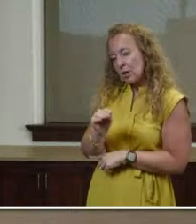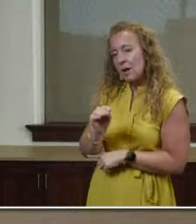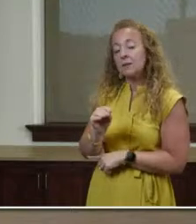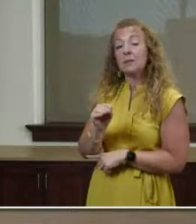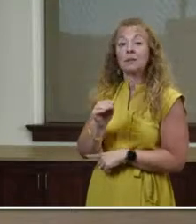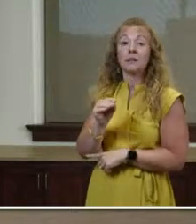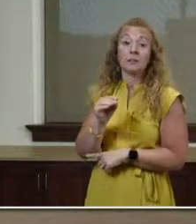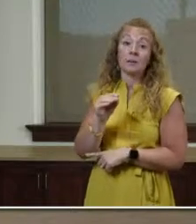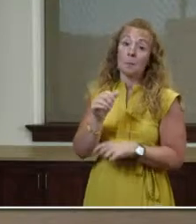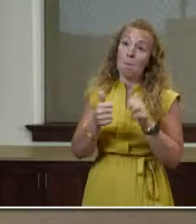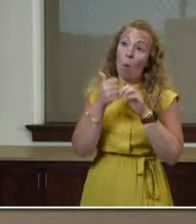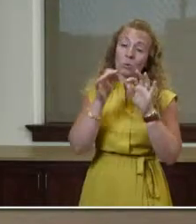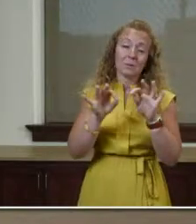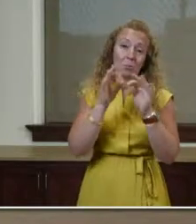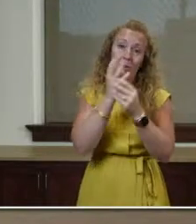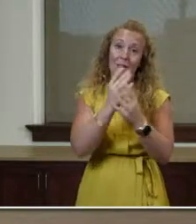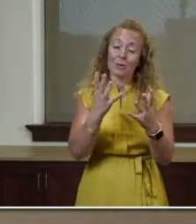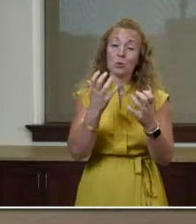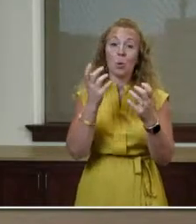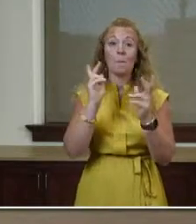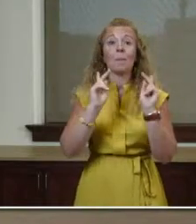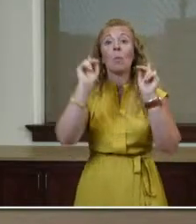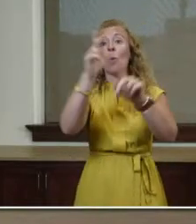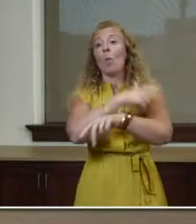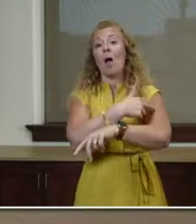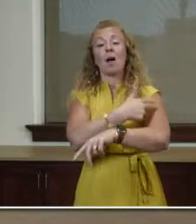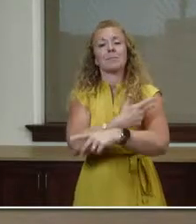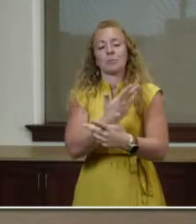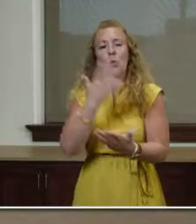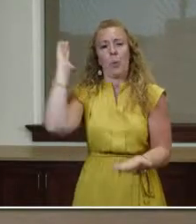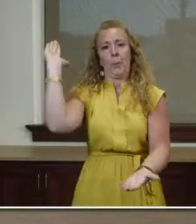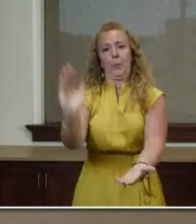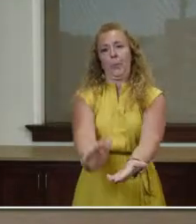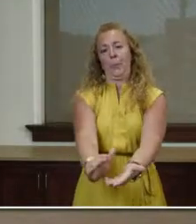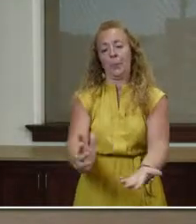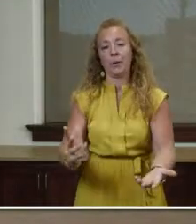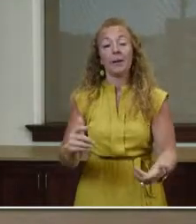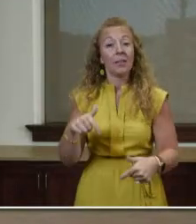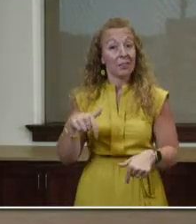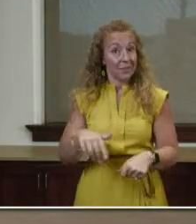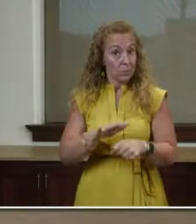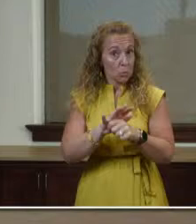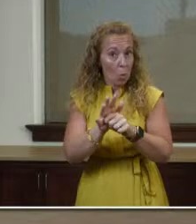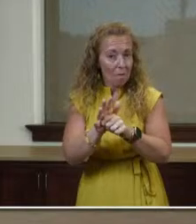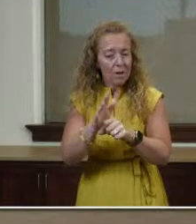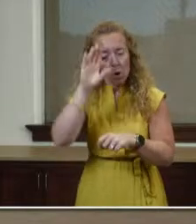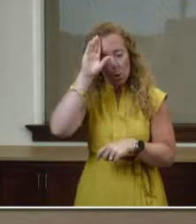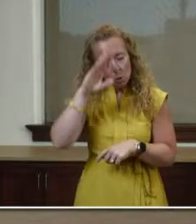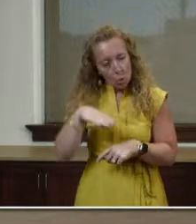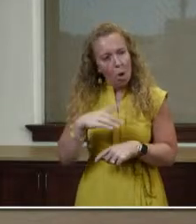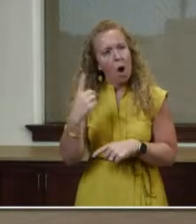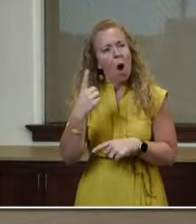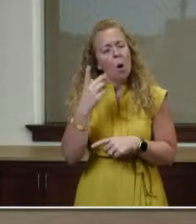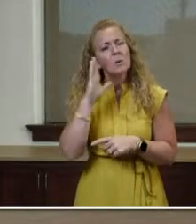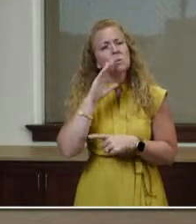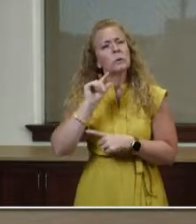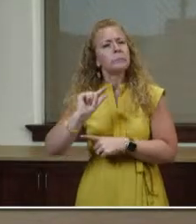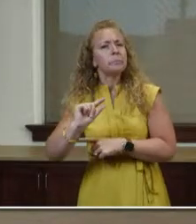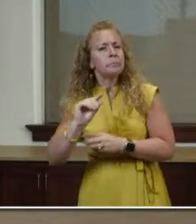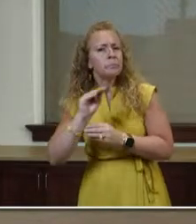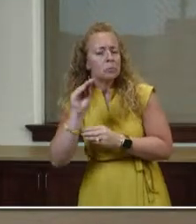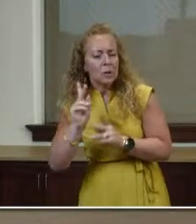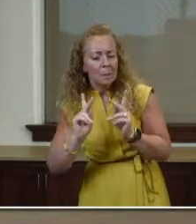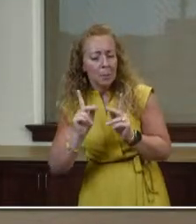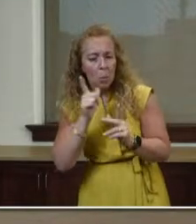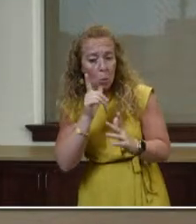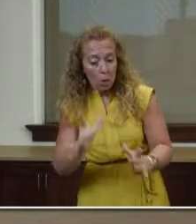perhaps more importantly, hospitalizations are way down. With this virus, we know that there will always be a certain percentage of people who, when they